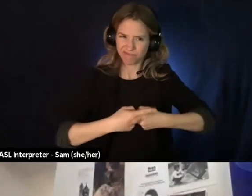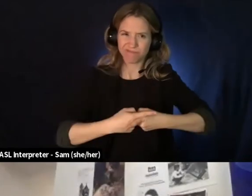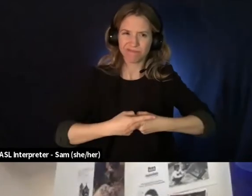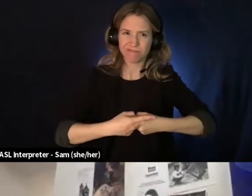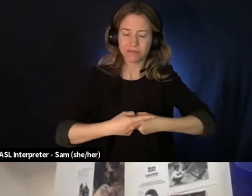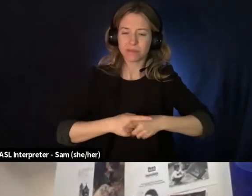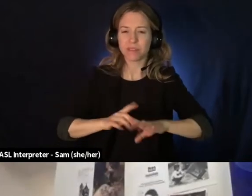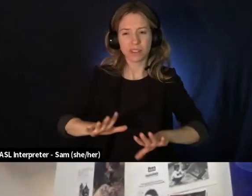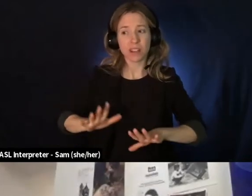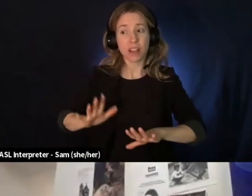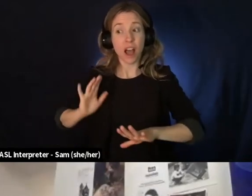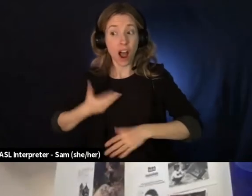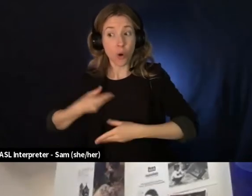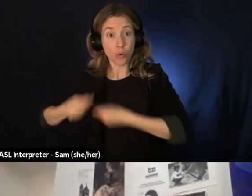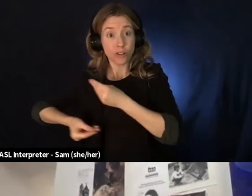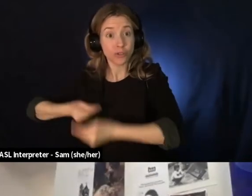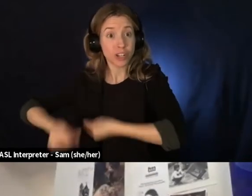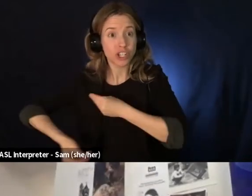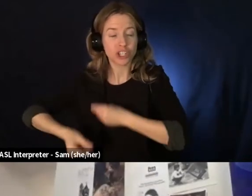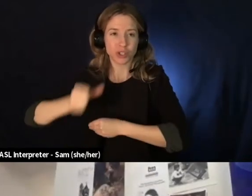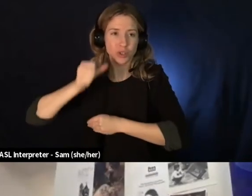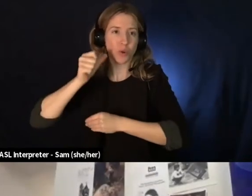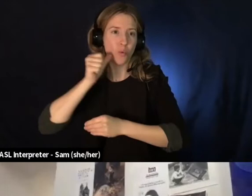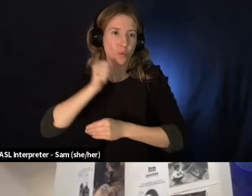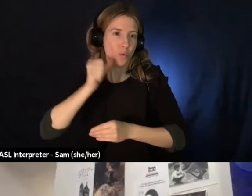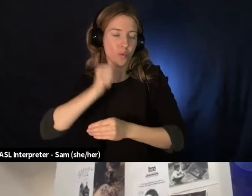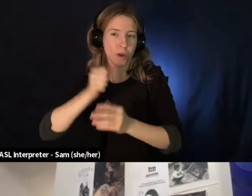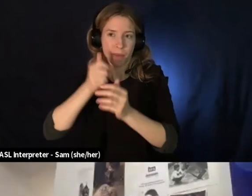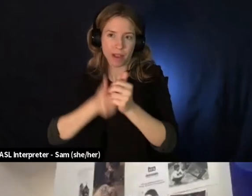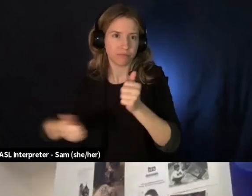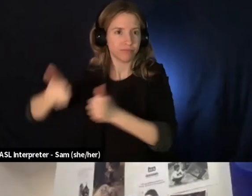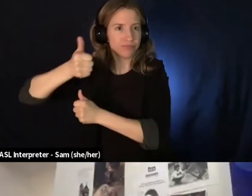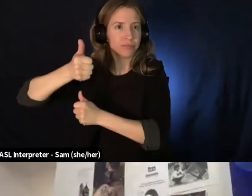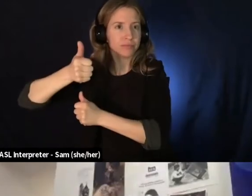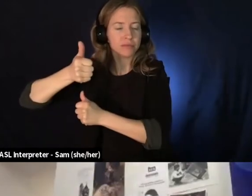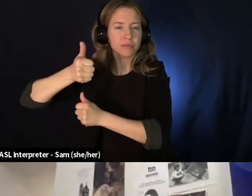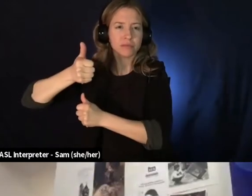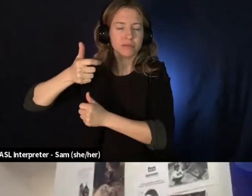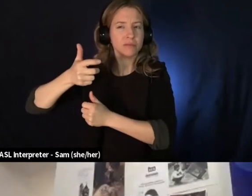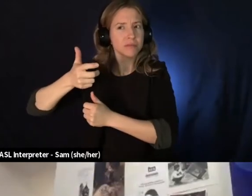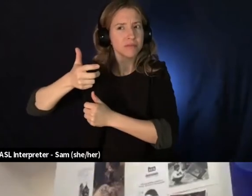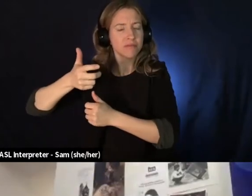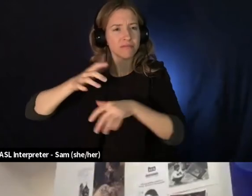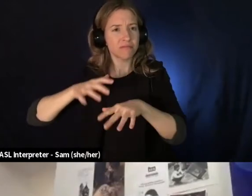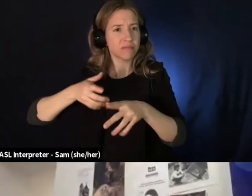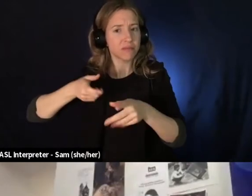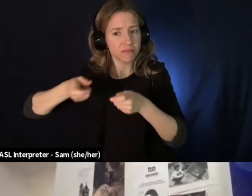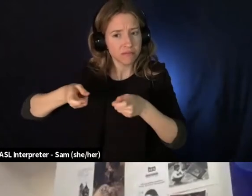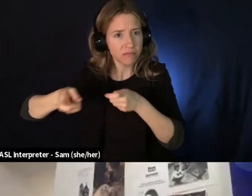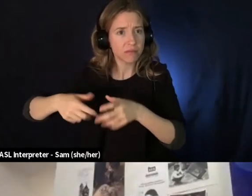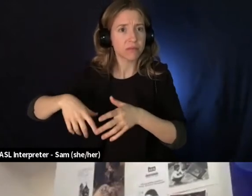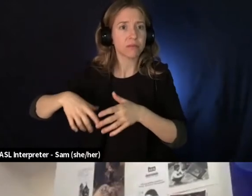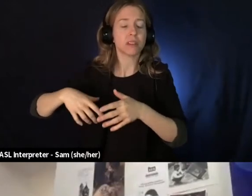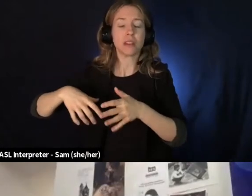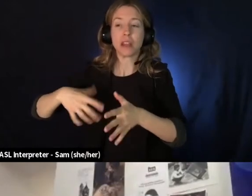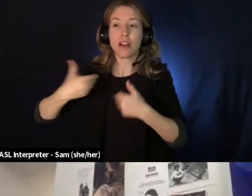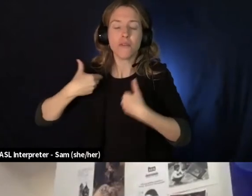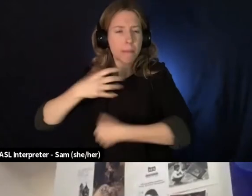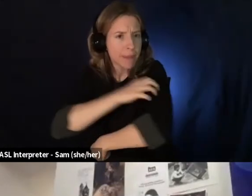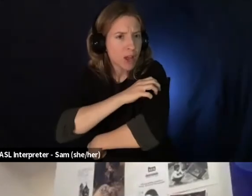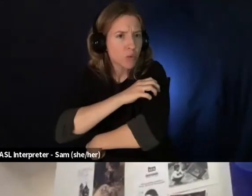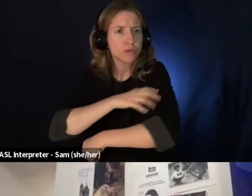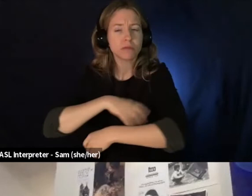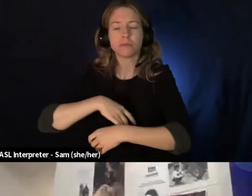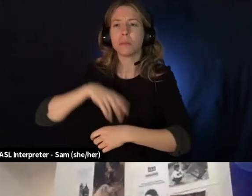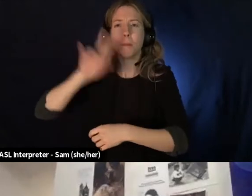structure where women have a great deal of position of power. They have political power because they are the ones that choose our